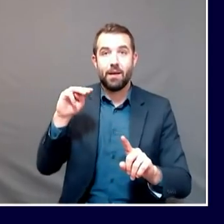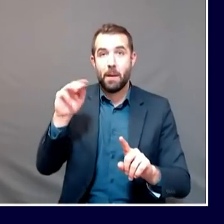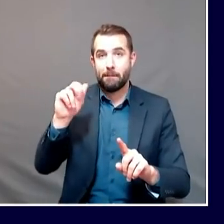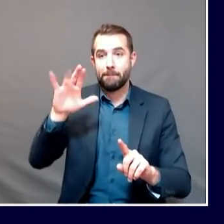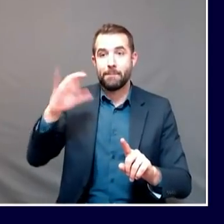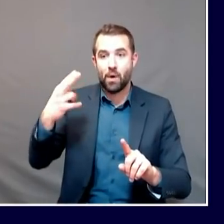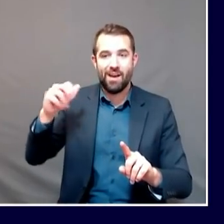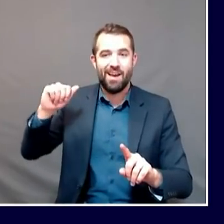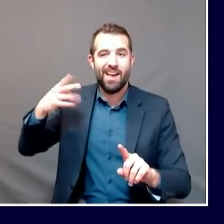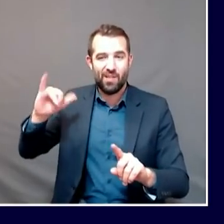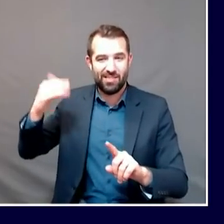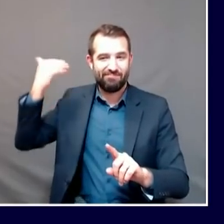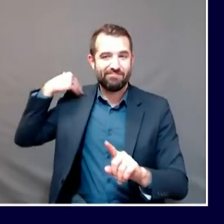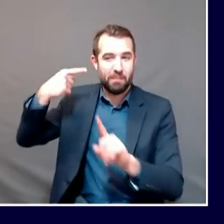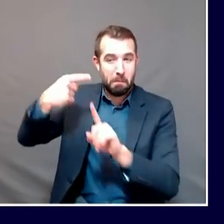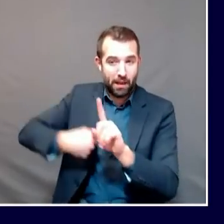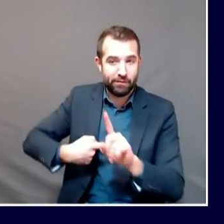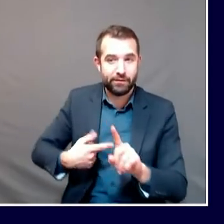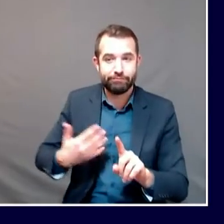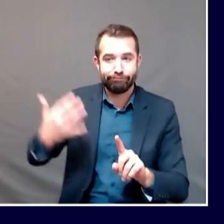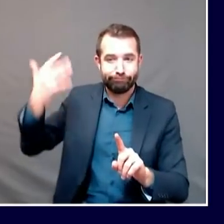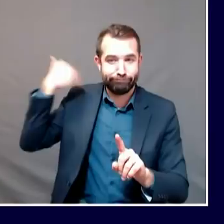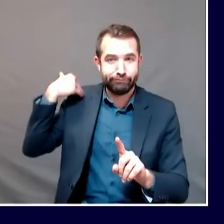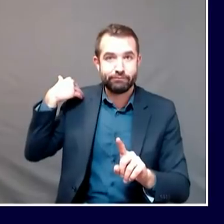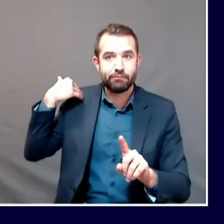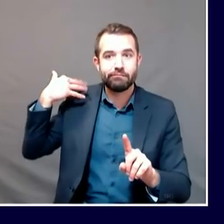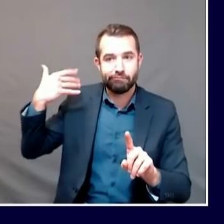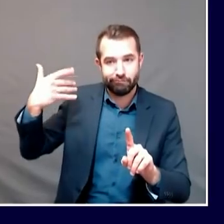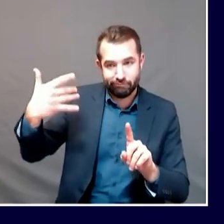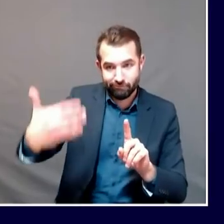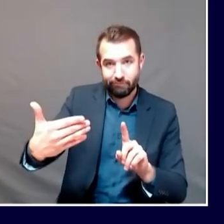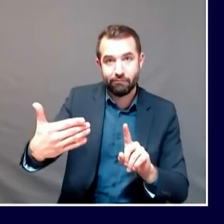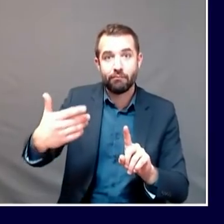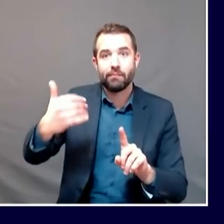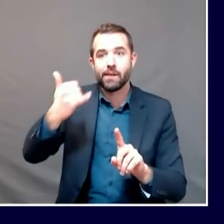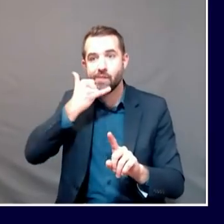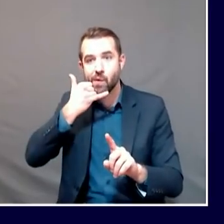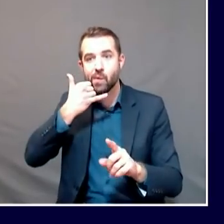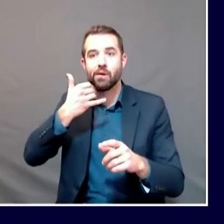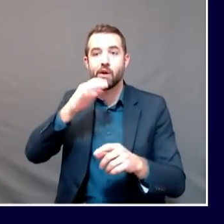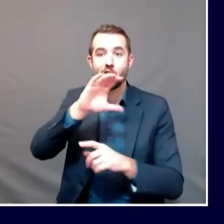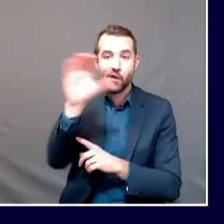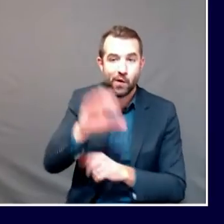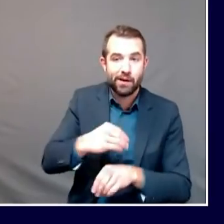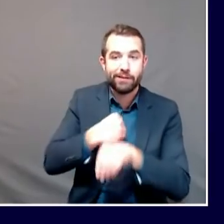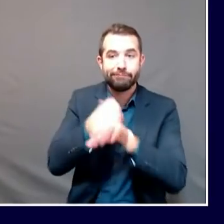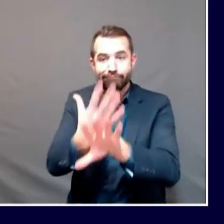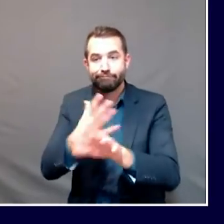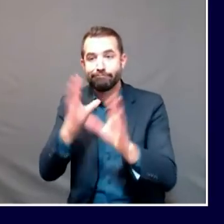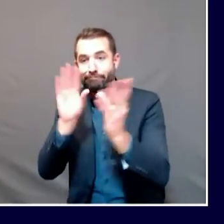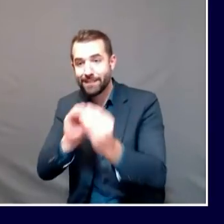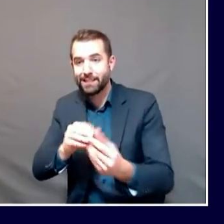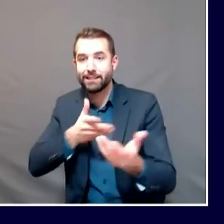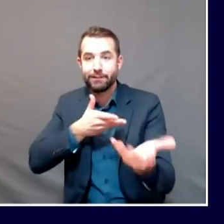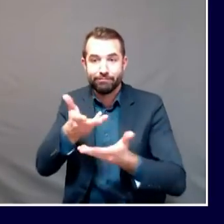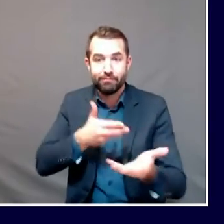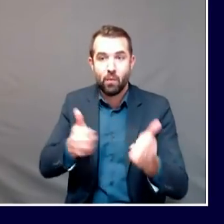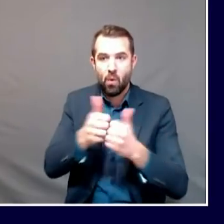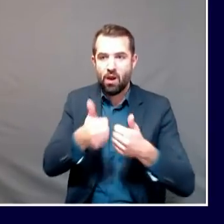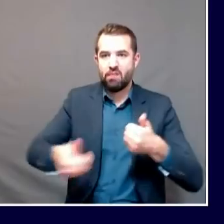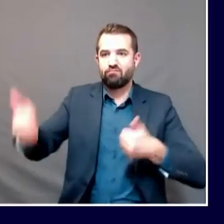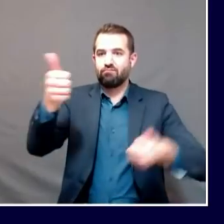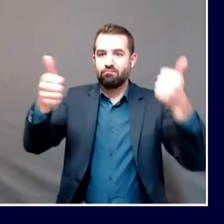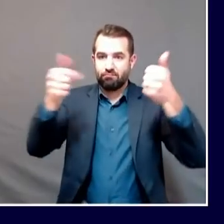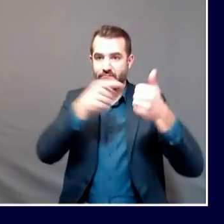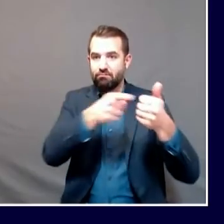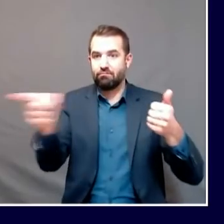regular calls, Zoom meetings with the employees as well as the leadership of tribal health as well as Wabanaki